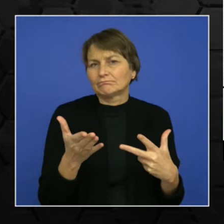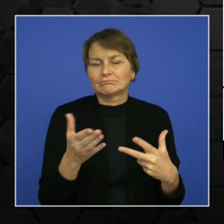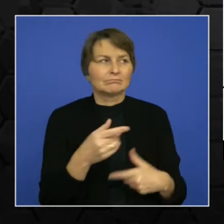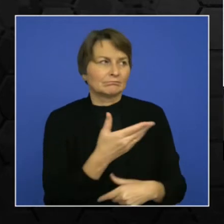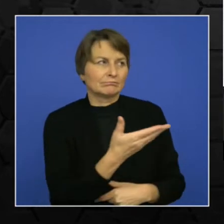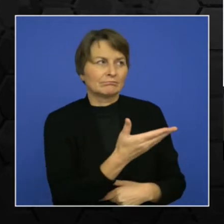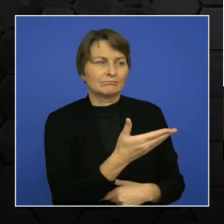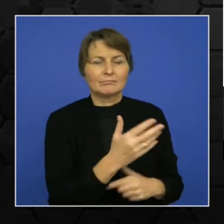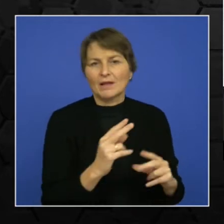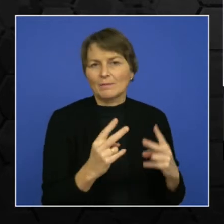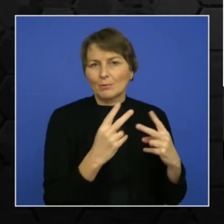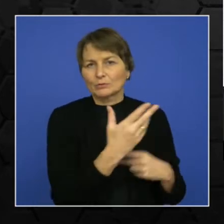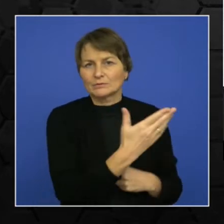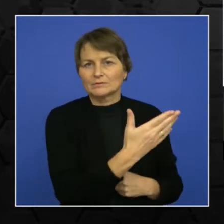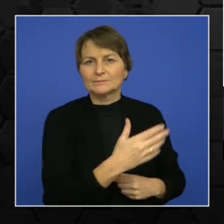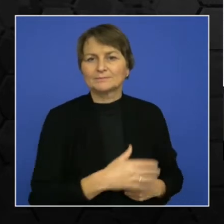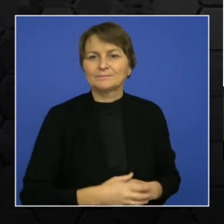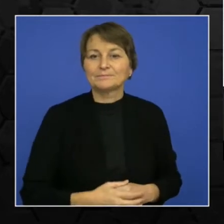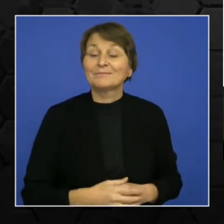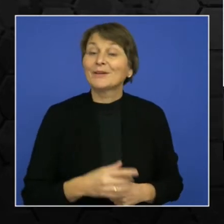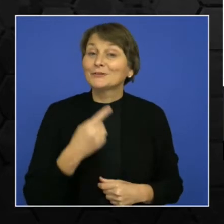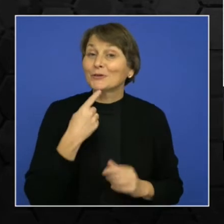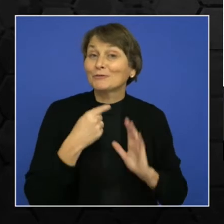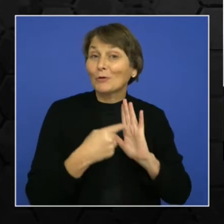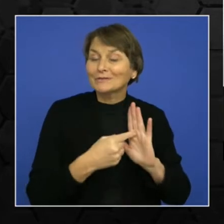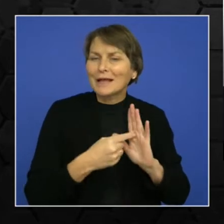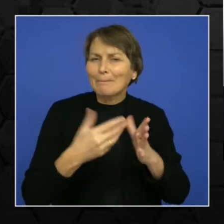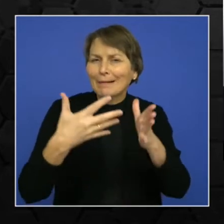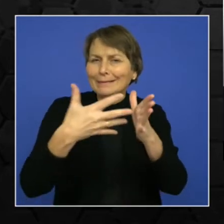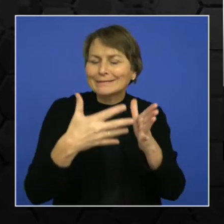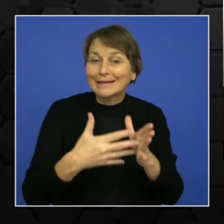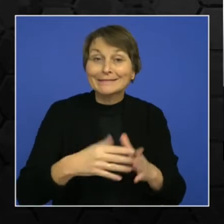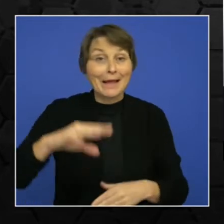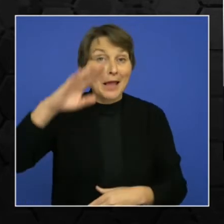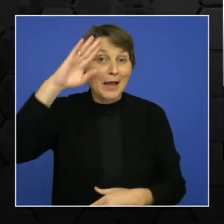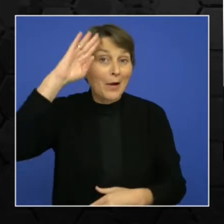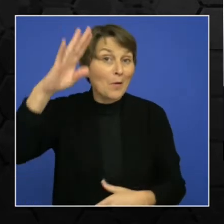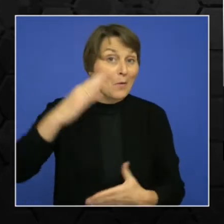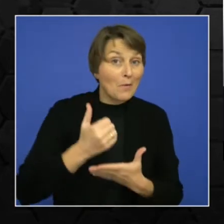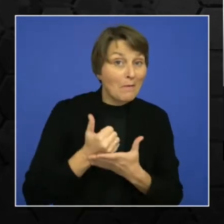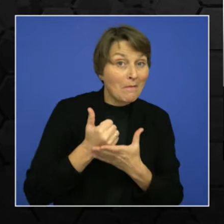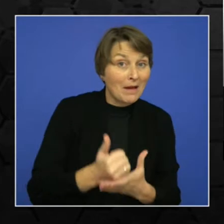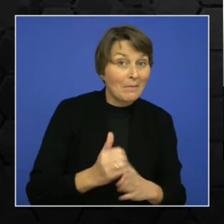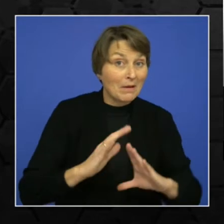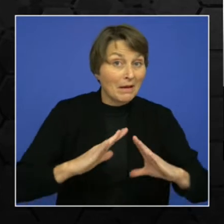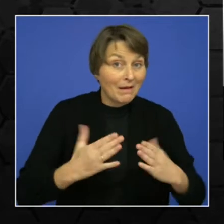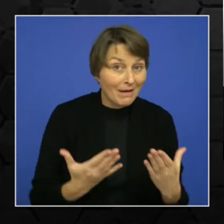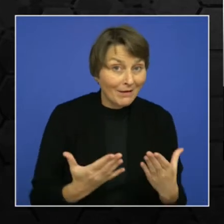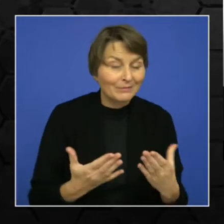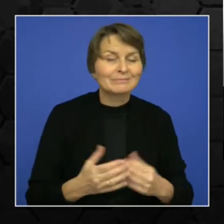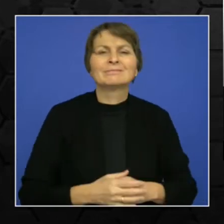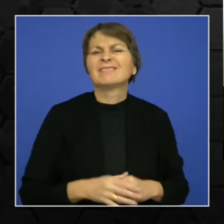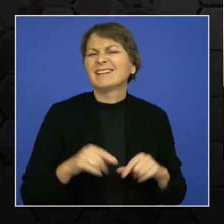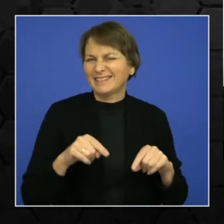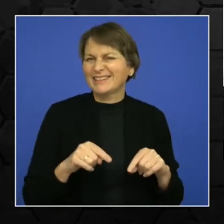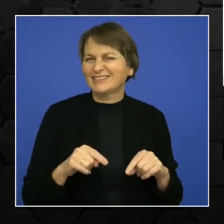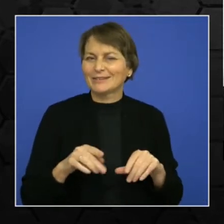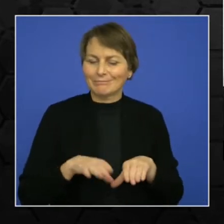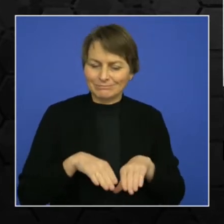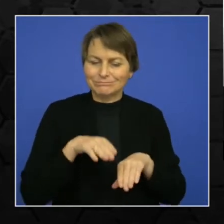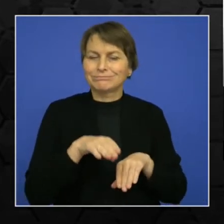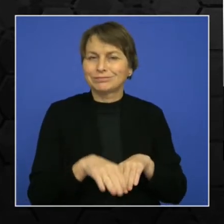Now, while I'm testing, hello, how can I help you, entering into services, and this is how your basic bot is